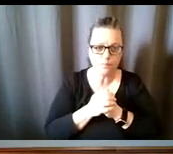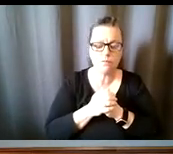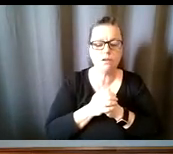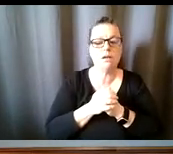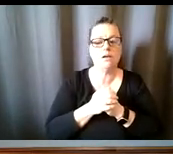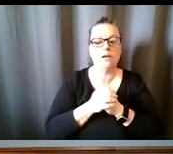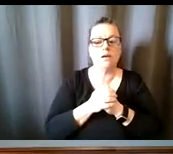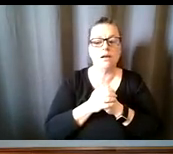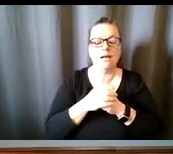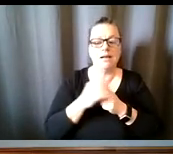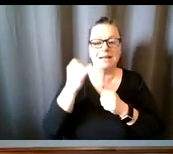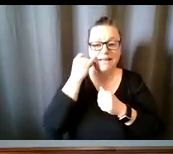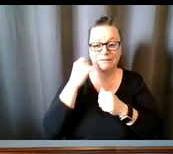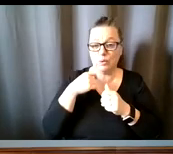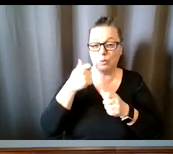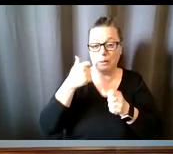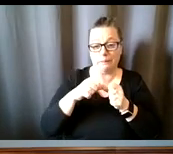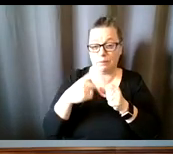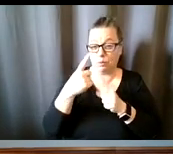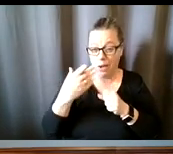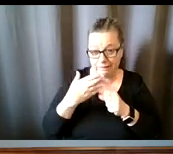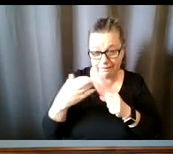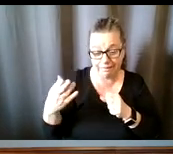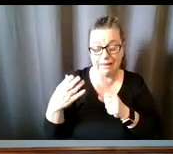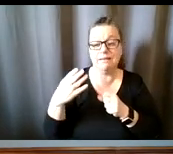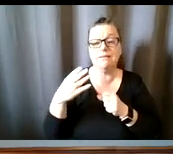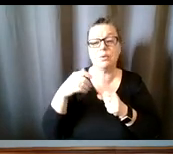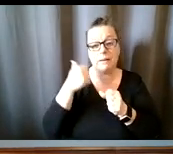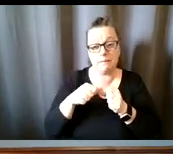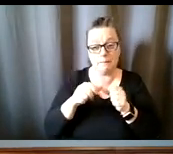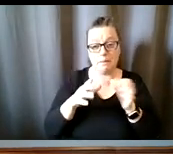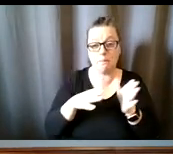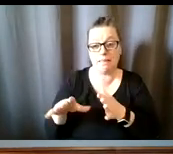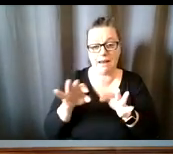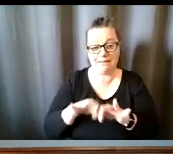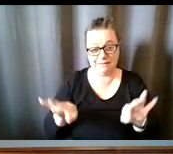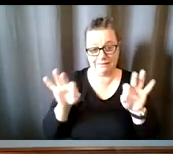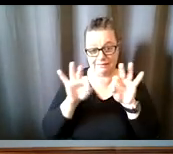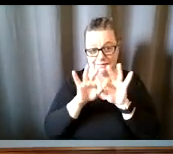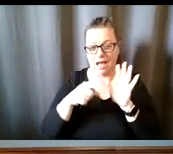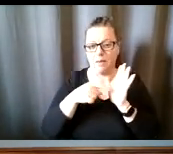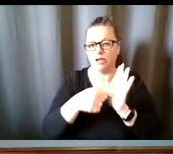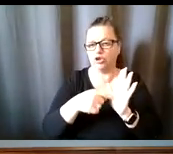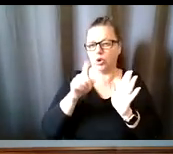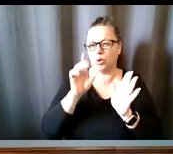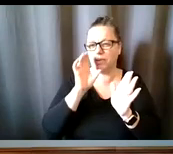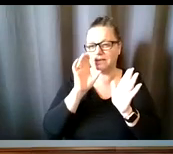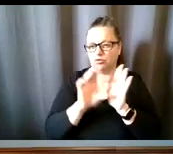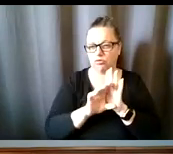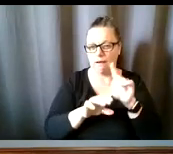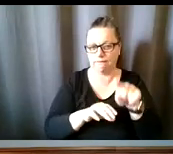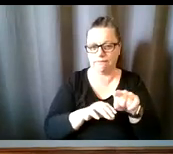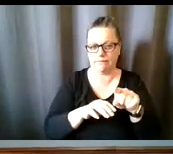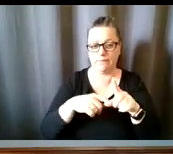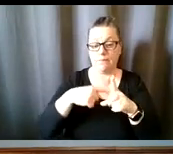entire speech today, planning really is key. And I'm going to show you that with this particular graph. So what we have here on the